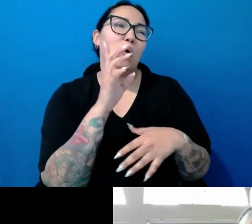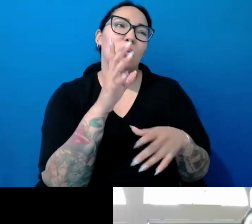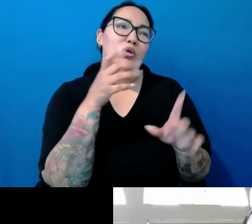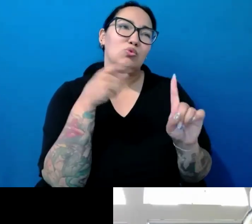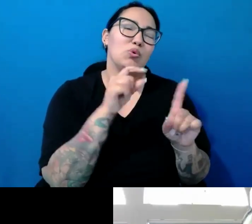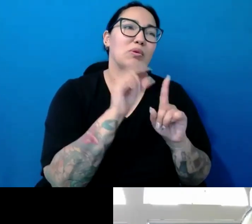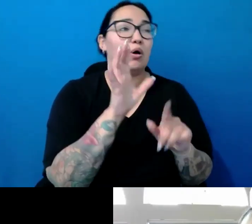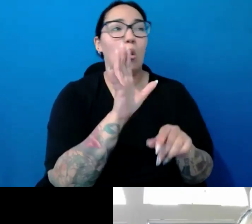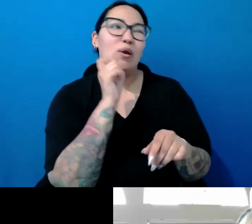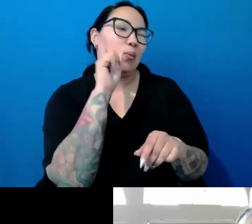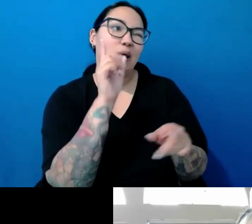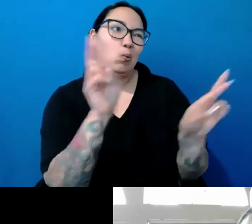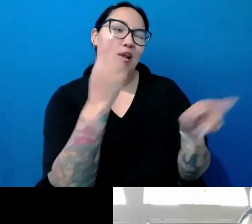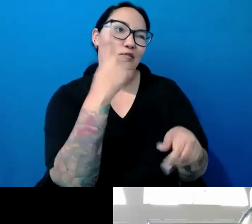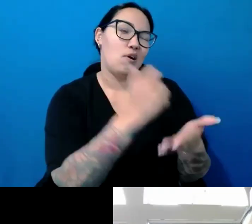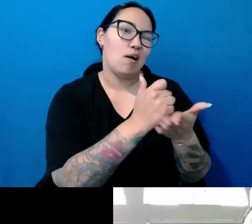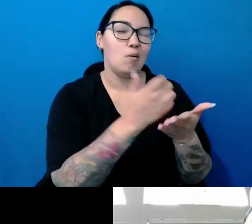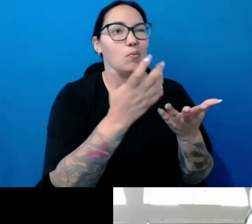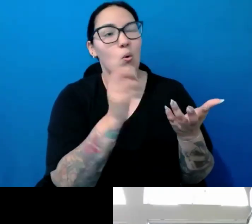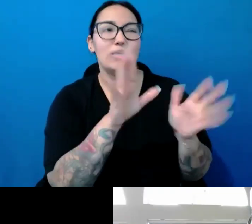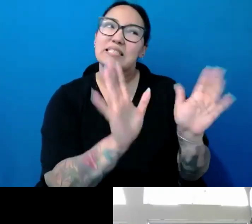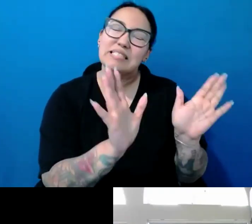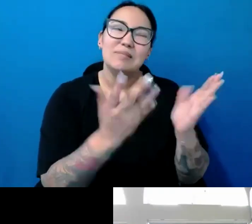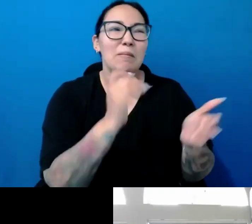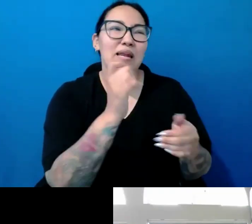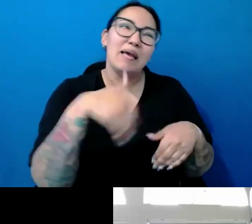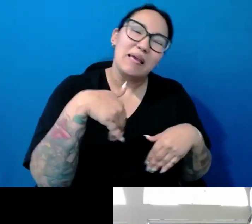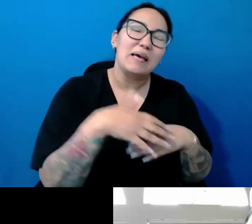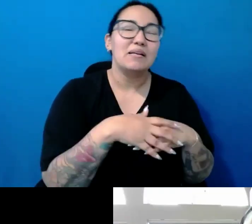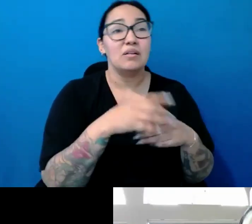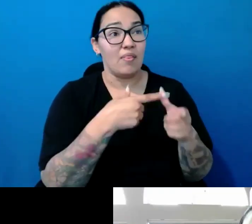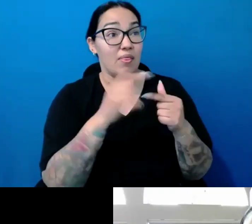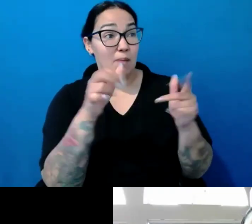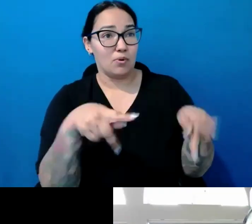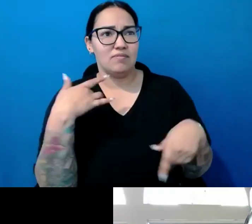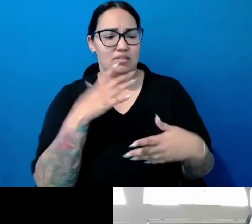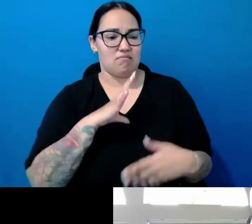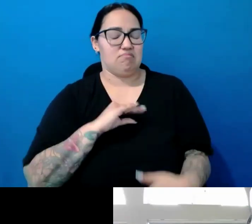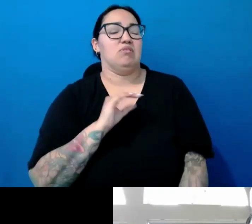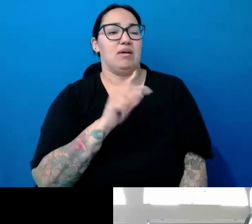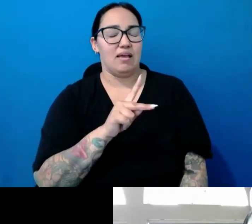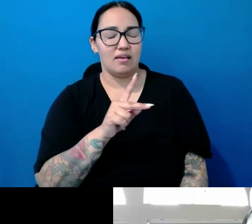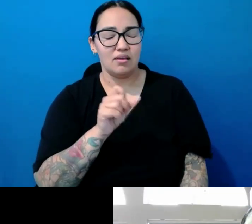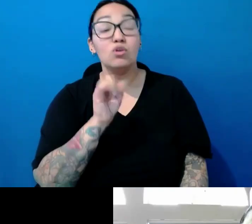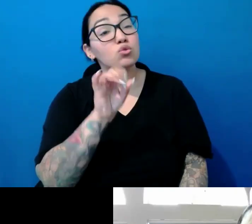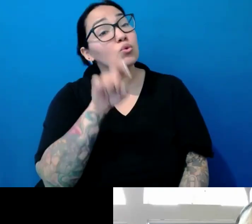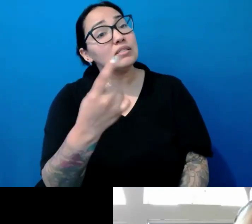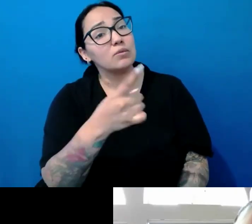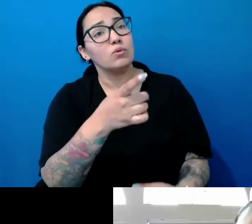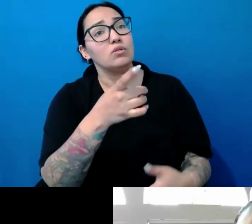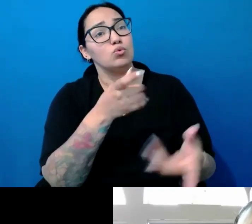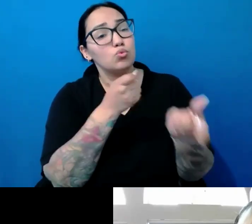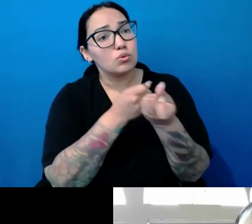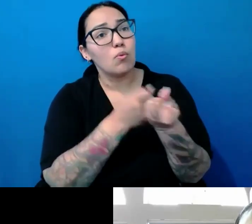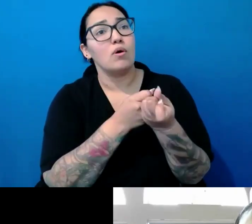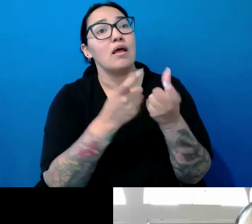ready? And now the person yeah. So you have to have someone to walk that journey with them, but then they need to be able to have the voice to go to